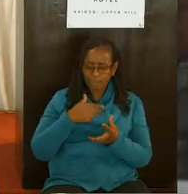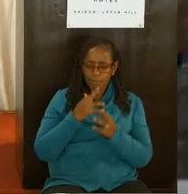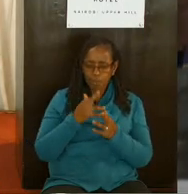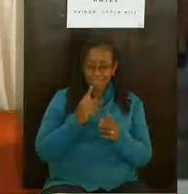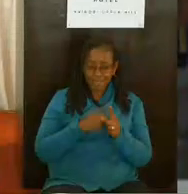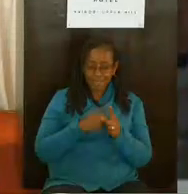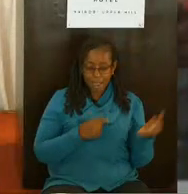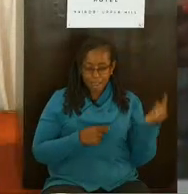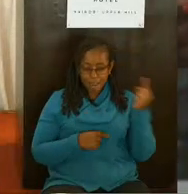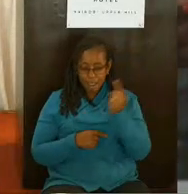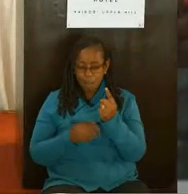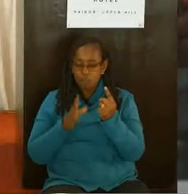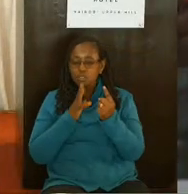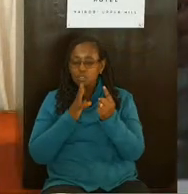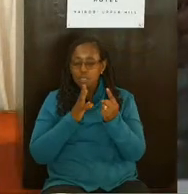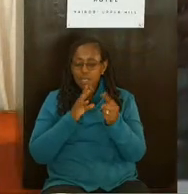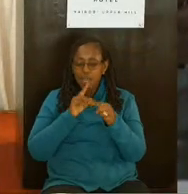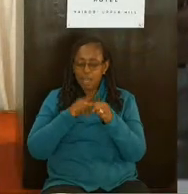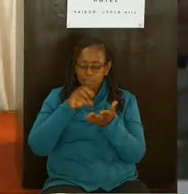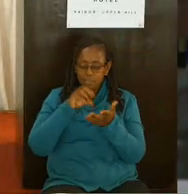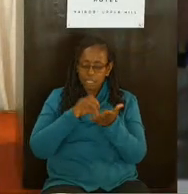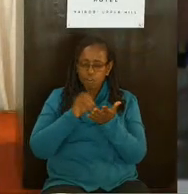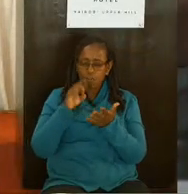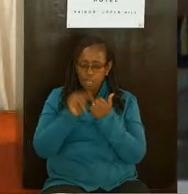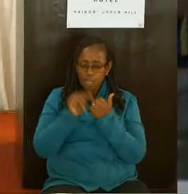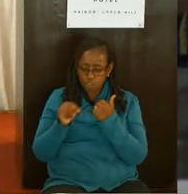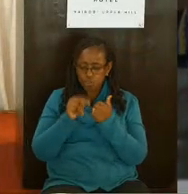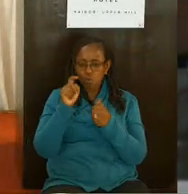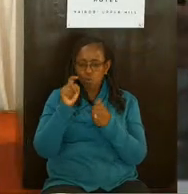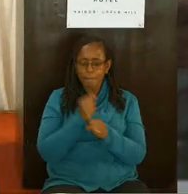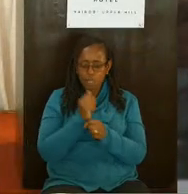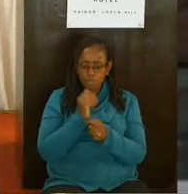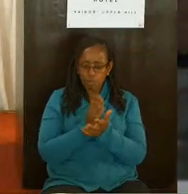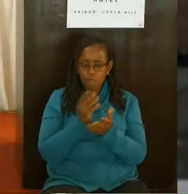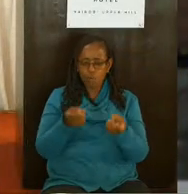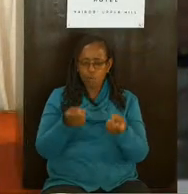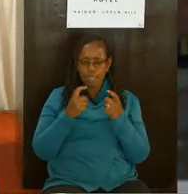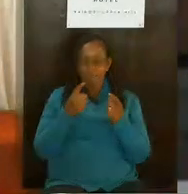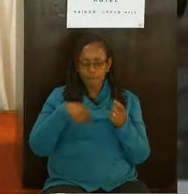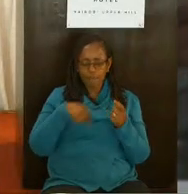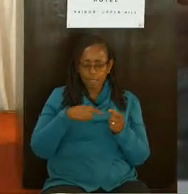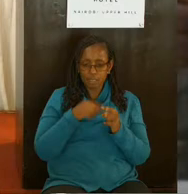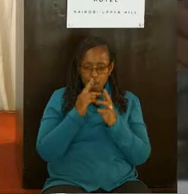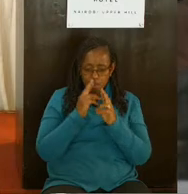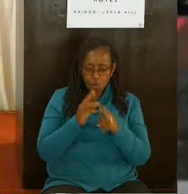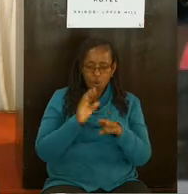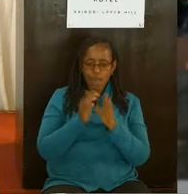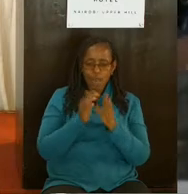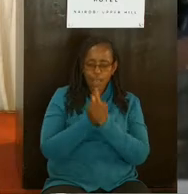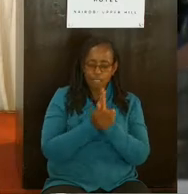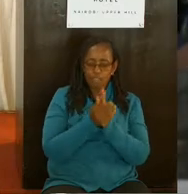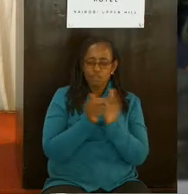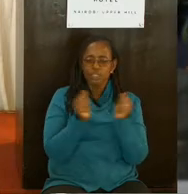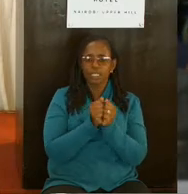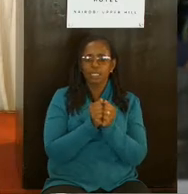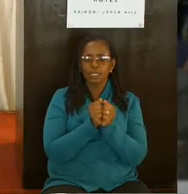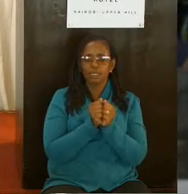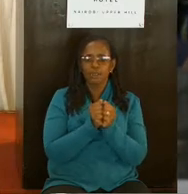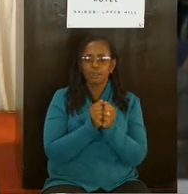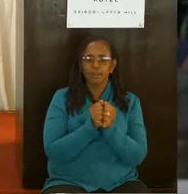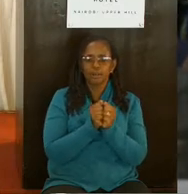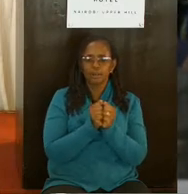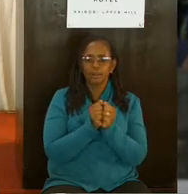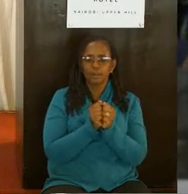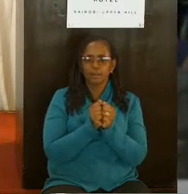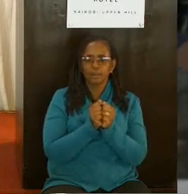comes to speak to us or the state of the nation you know make sure that you are giving us a report on the article 10 and and and